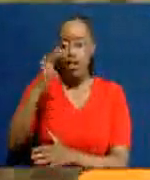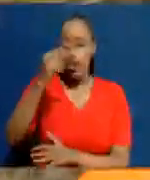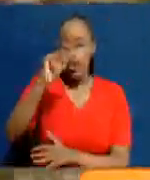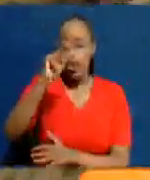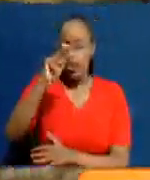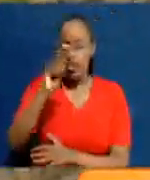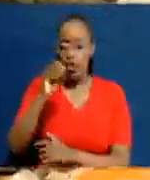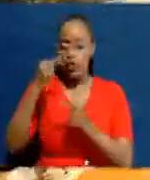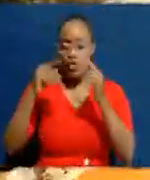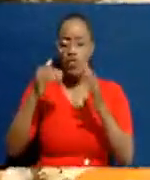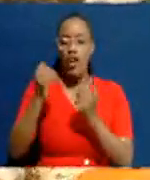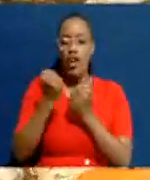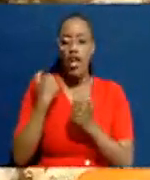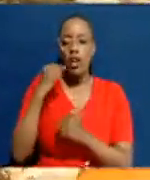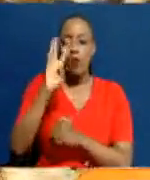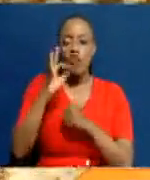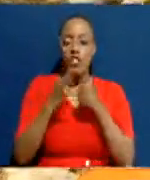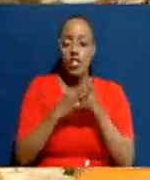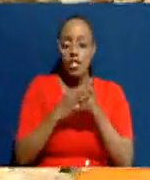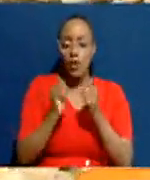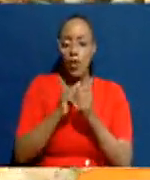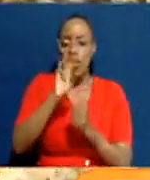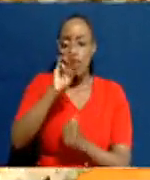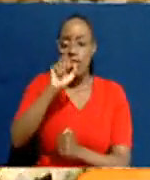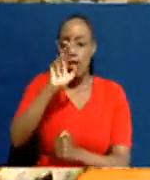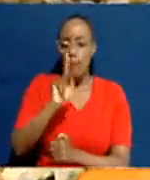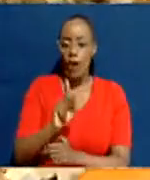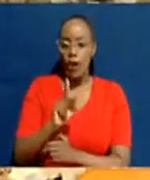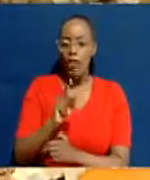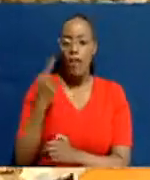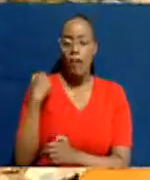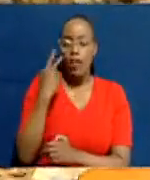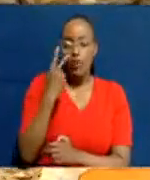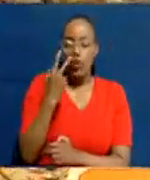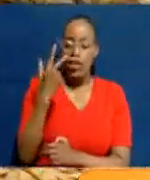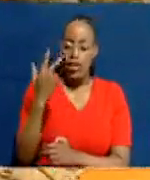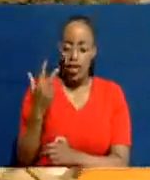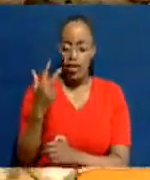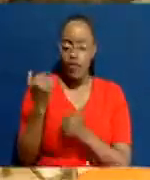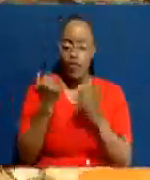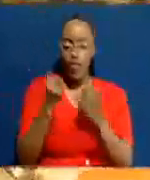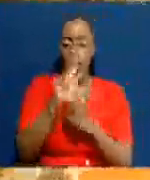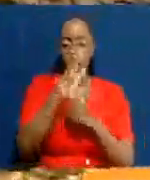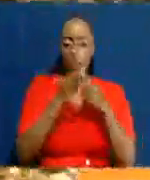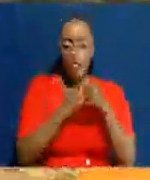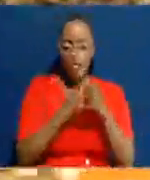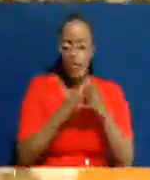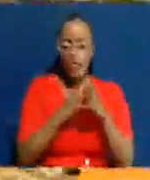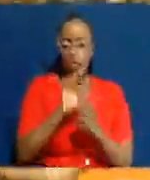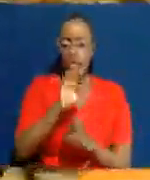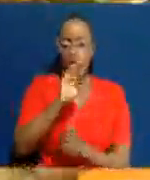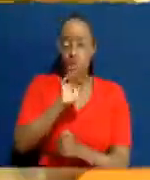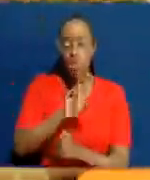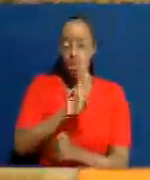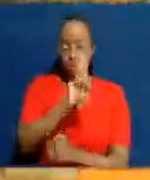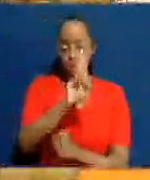winner was car number 48, led by Mark Glenn. Taking the second and third positions were car number 38, the Bundu Fundi,